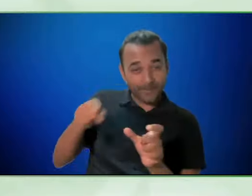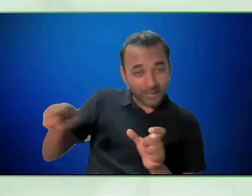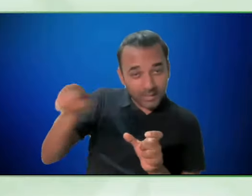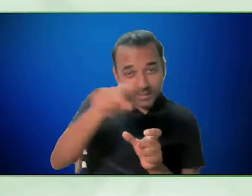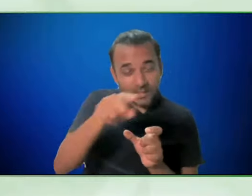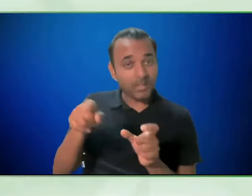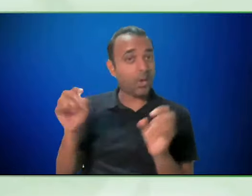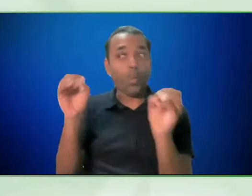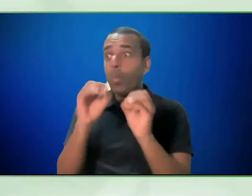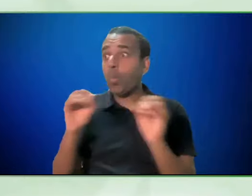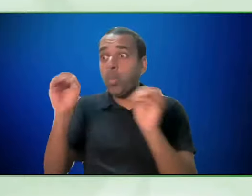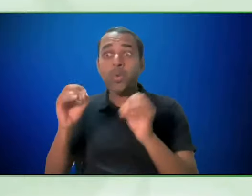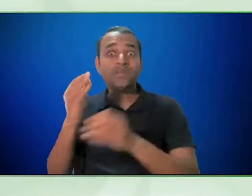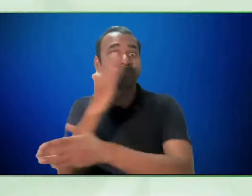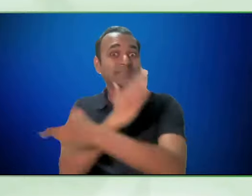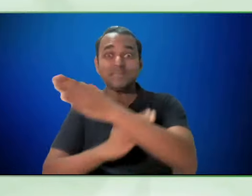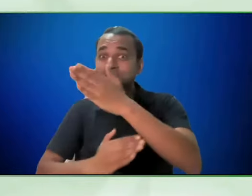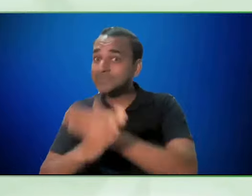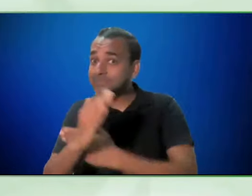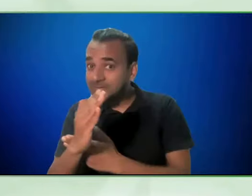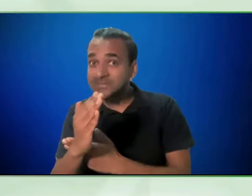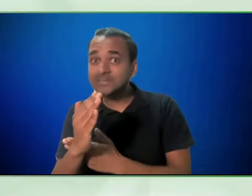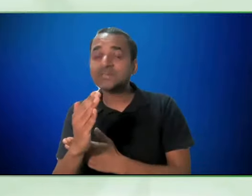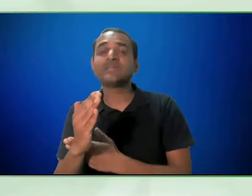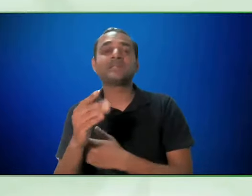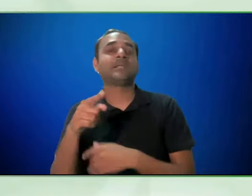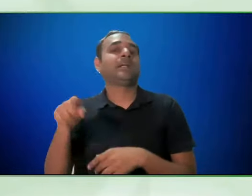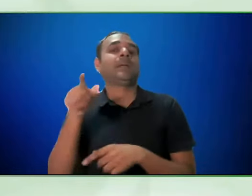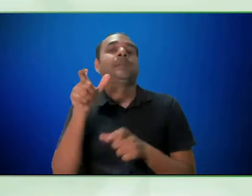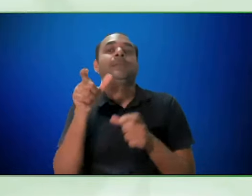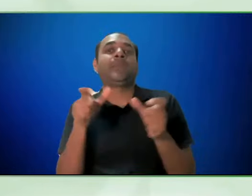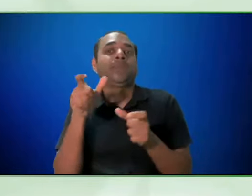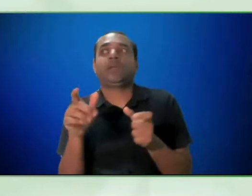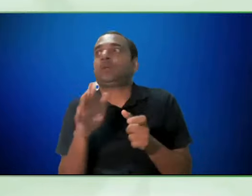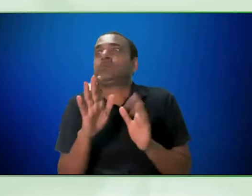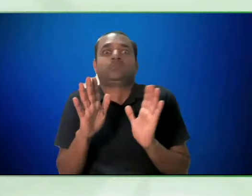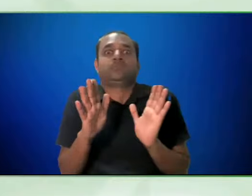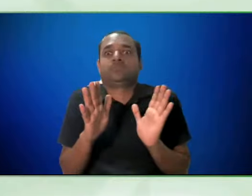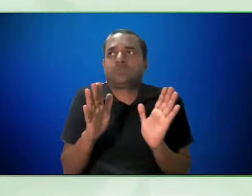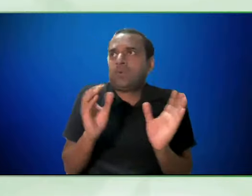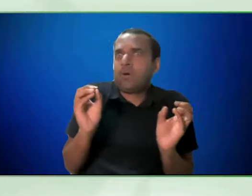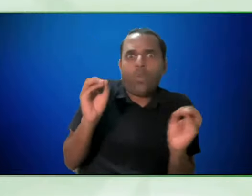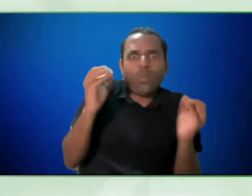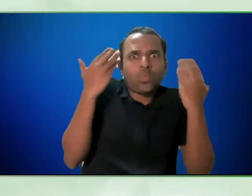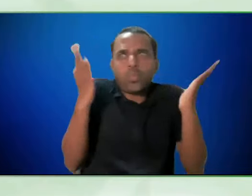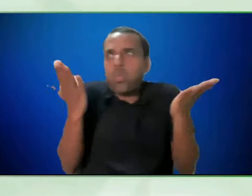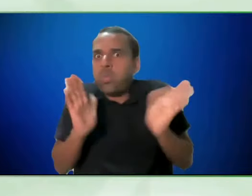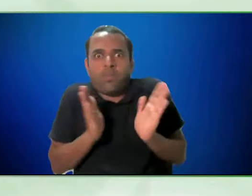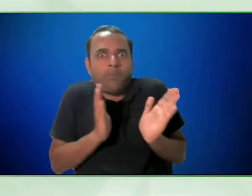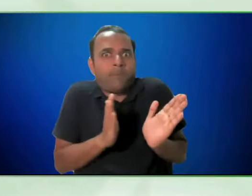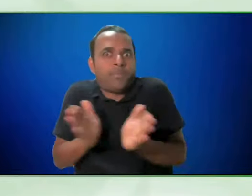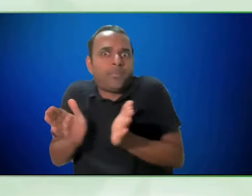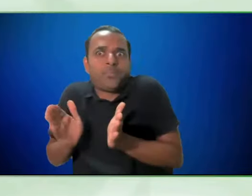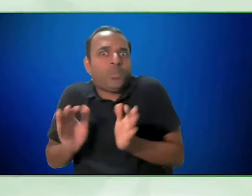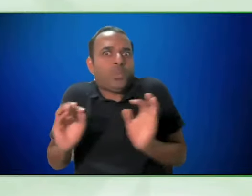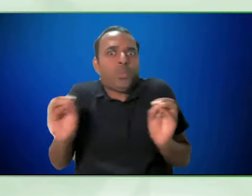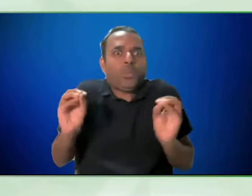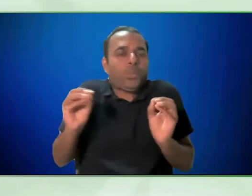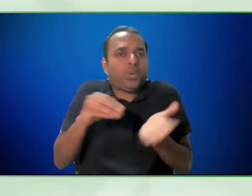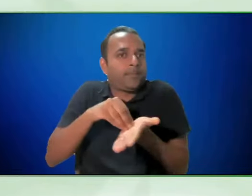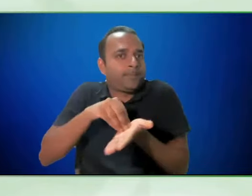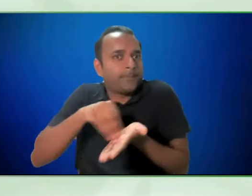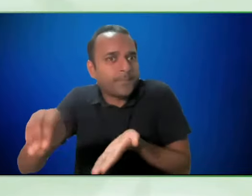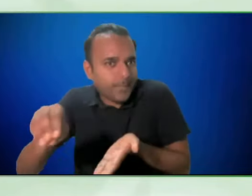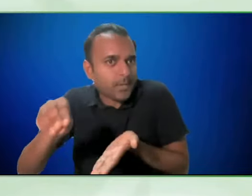on the ticket to have an audio loop in the bus, for example, because they don't need it. So it's very clear this is a measure that is very